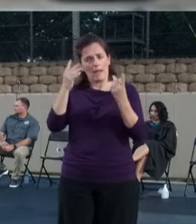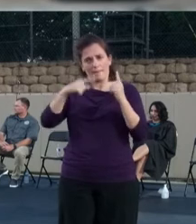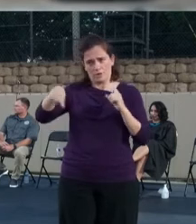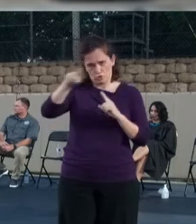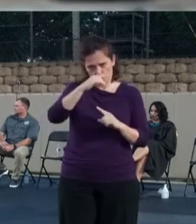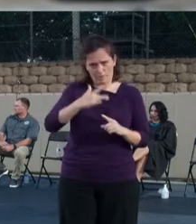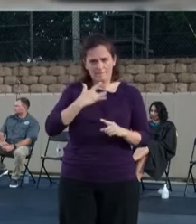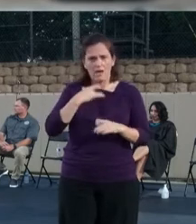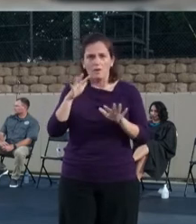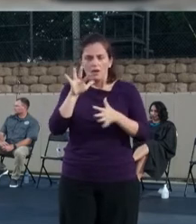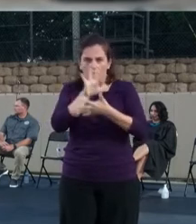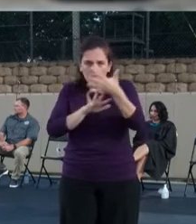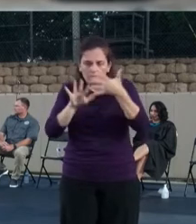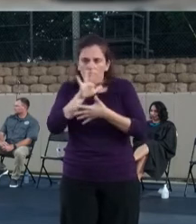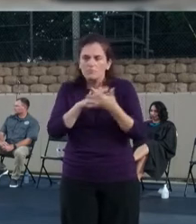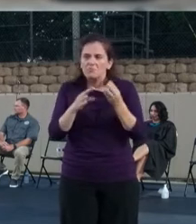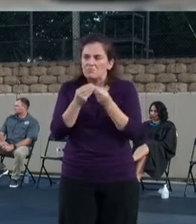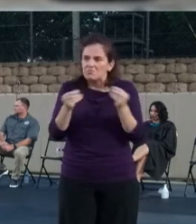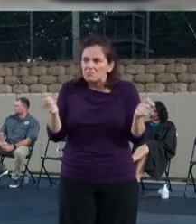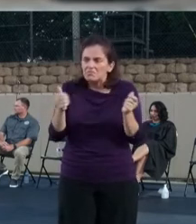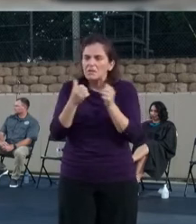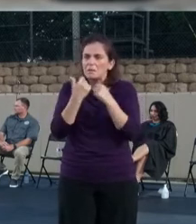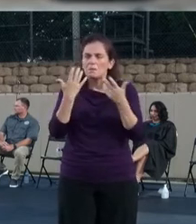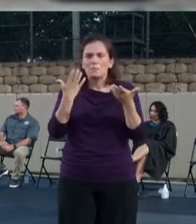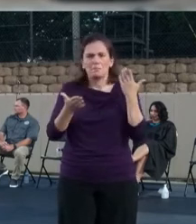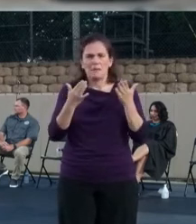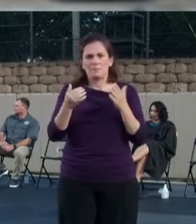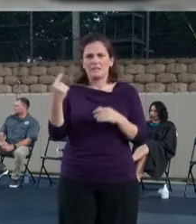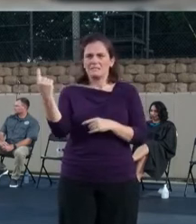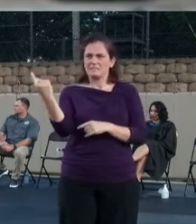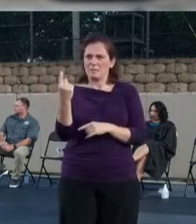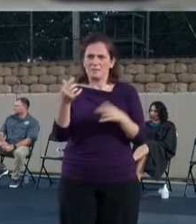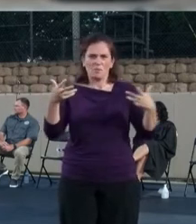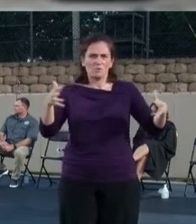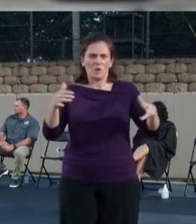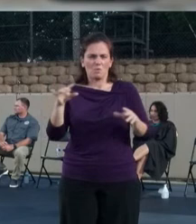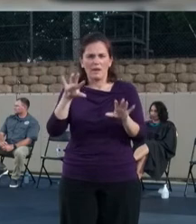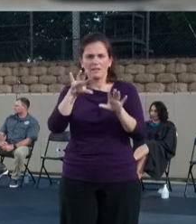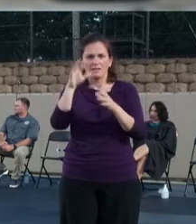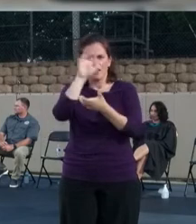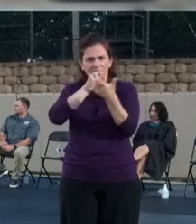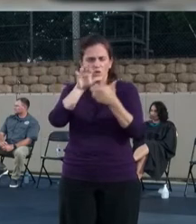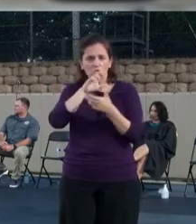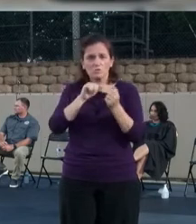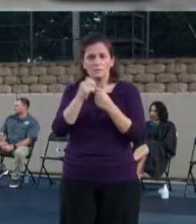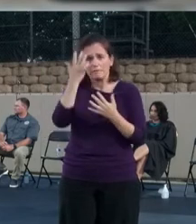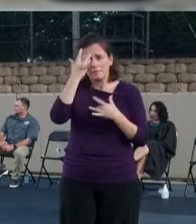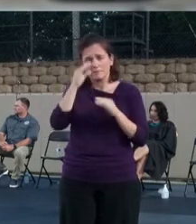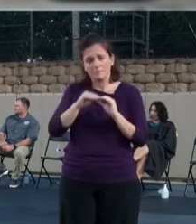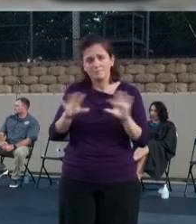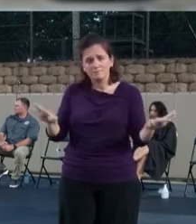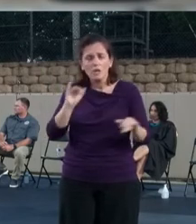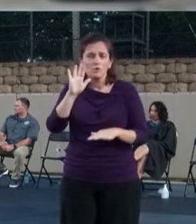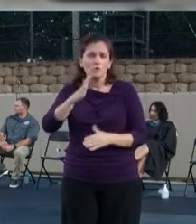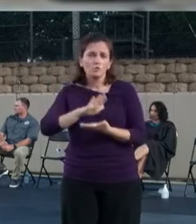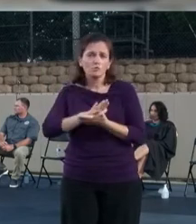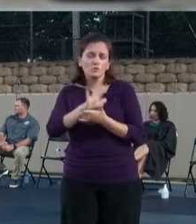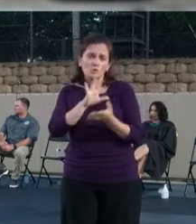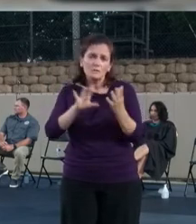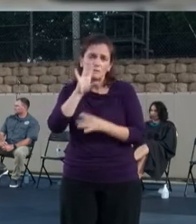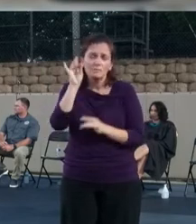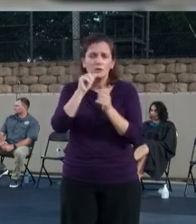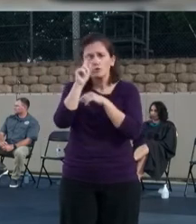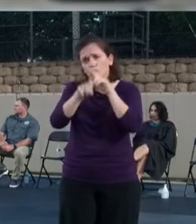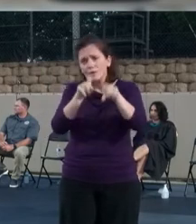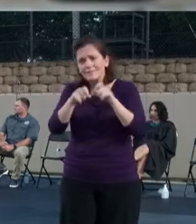delusion, perhaps a conspiracy from what was already confusing, a pandemic on the rise, your school spirit in question with the tides, tides of